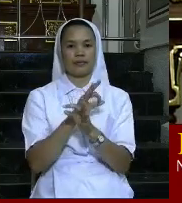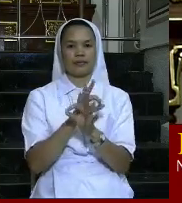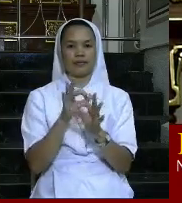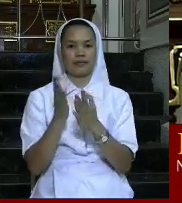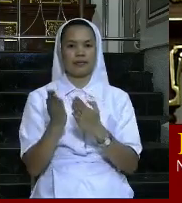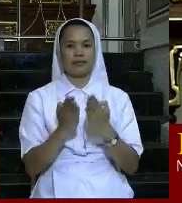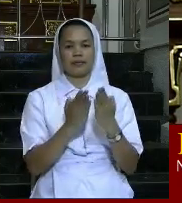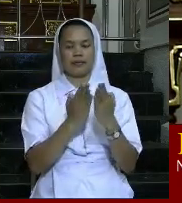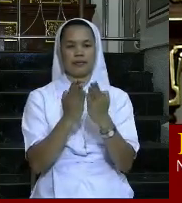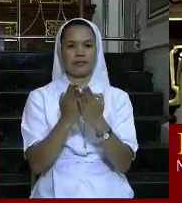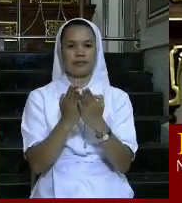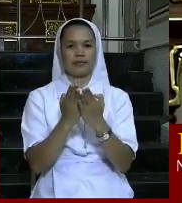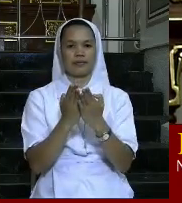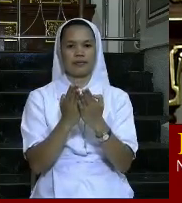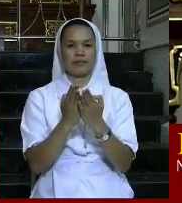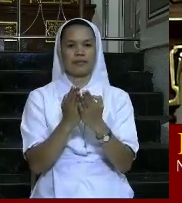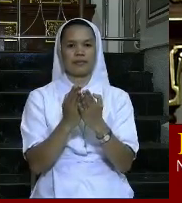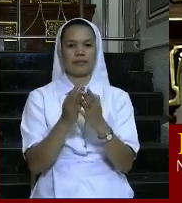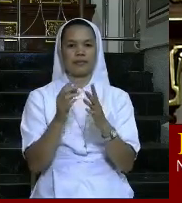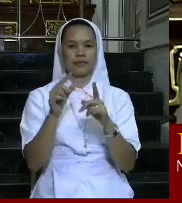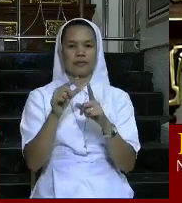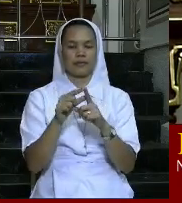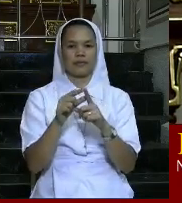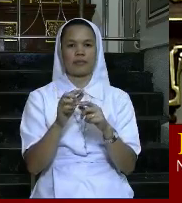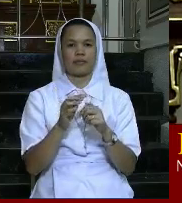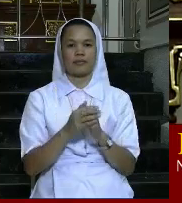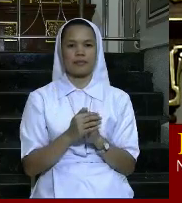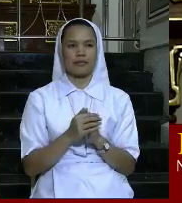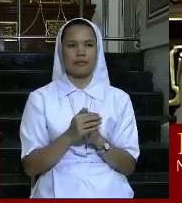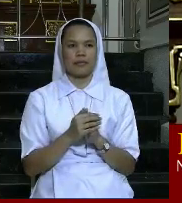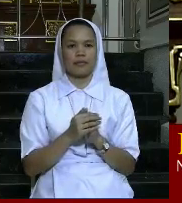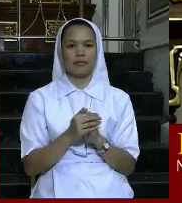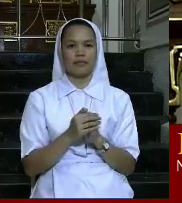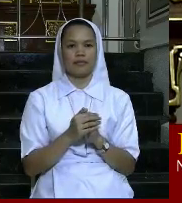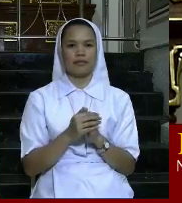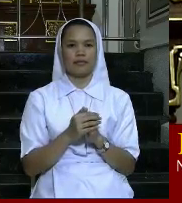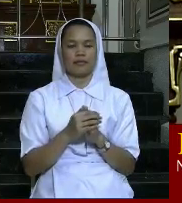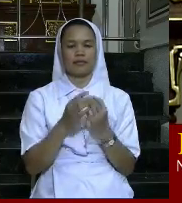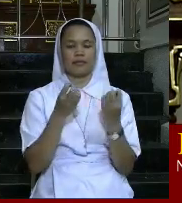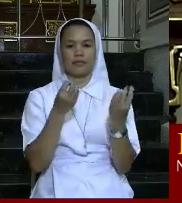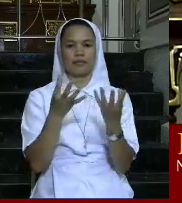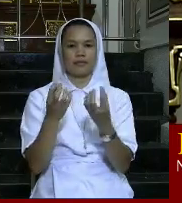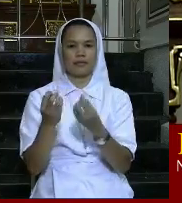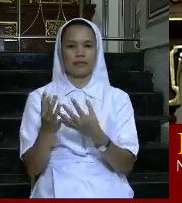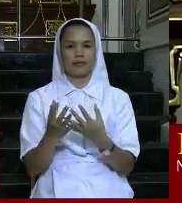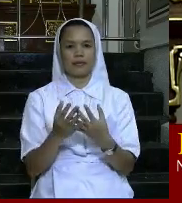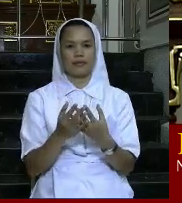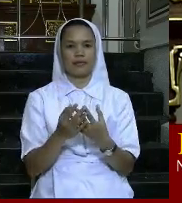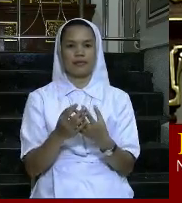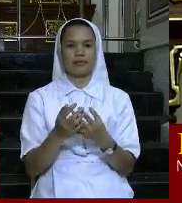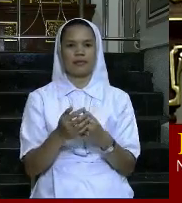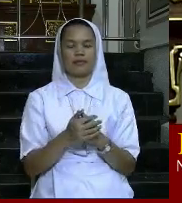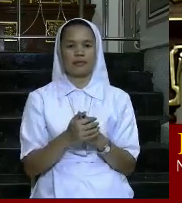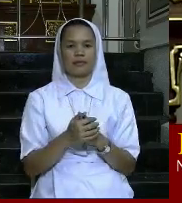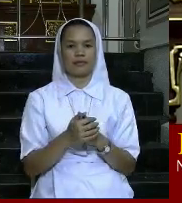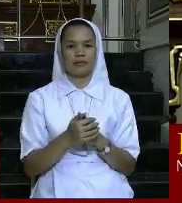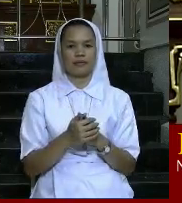bringing the Masses in the Archdiocese to many in their homes.